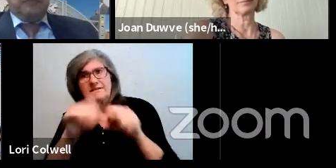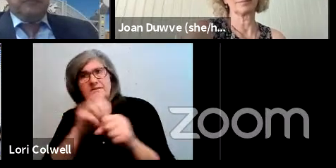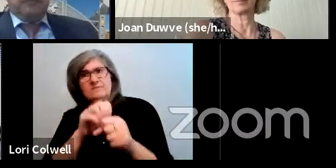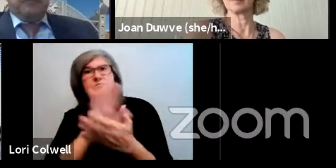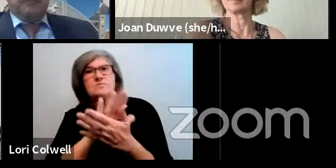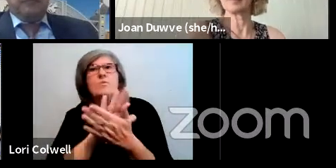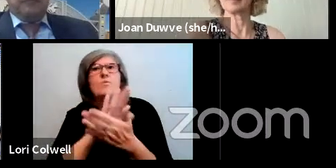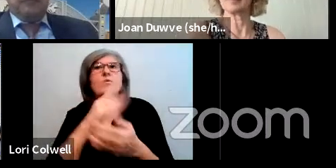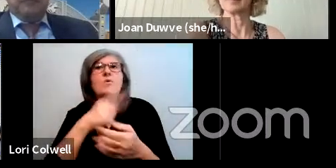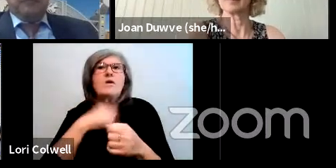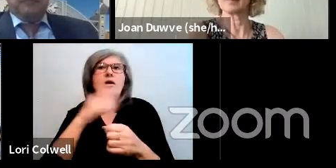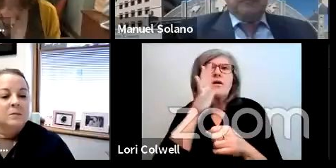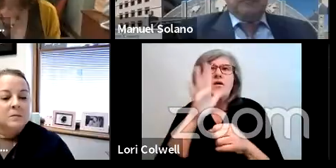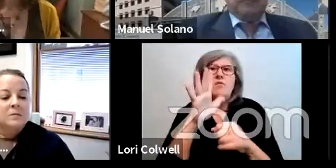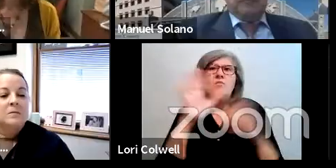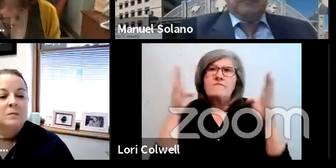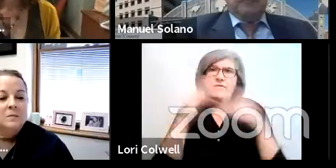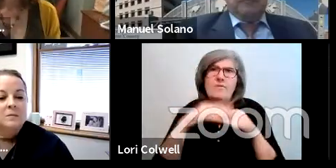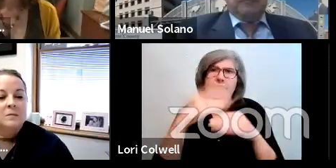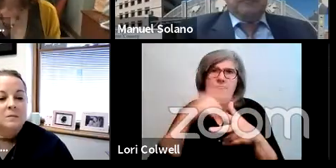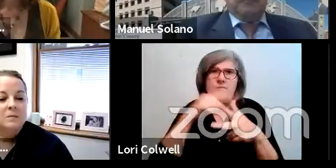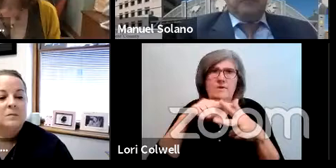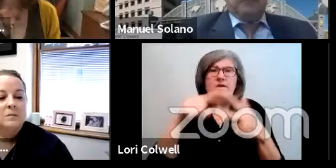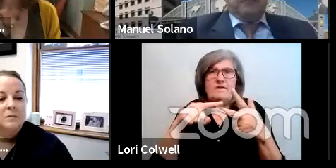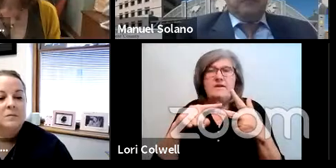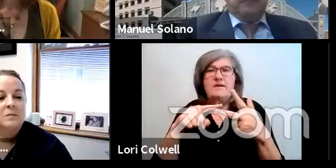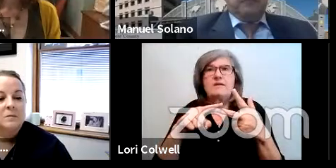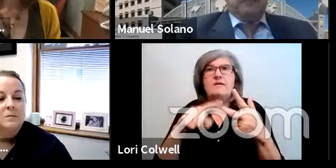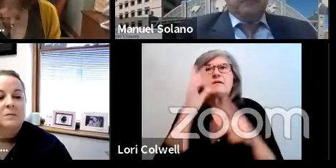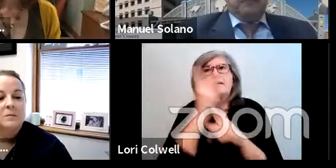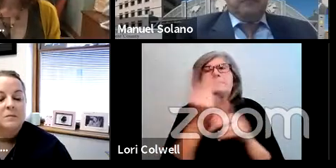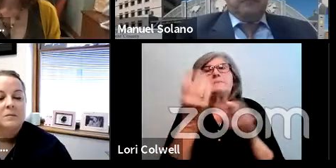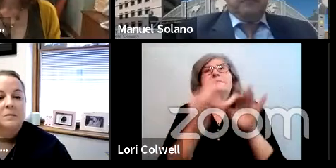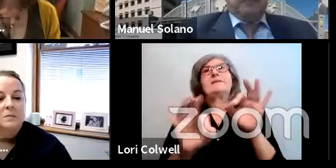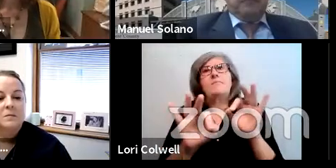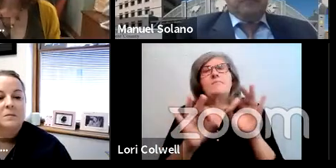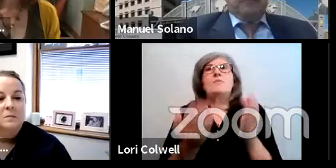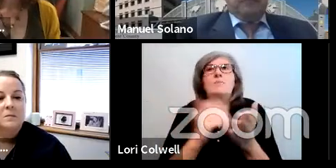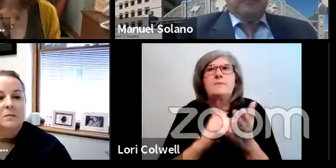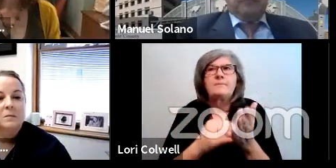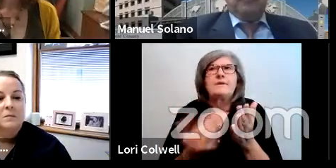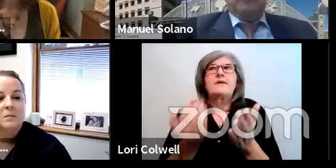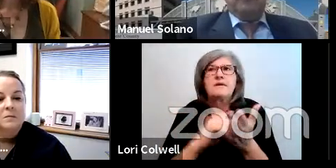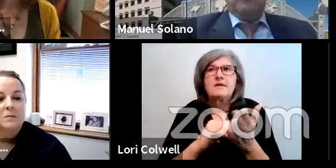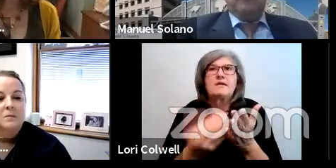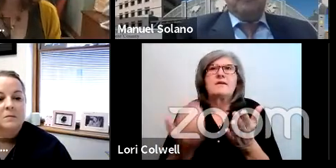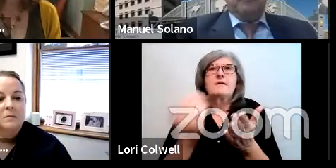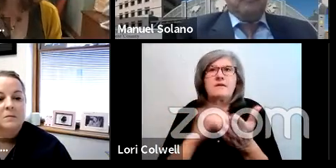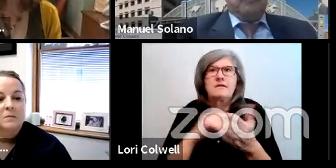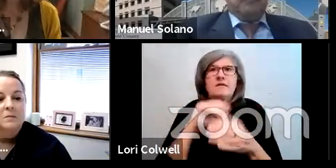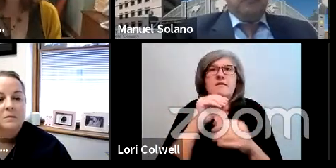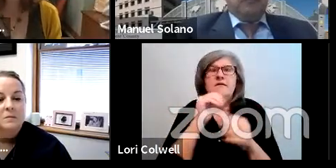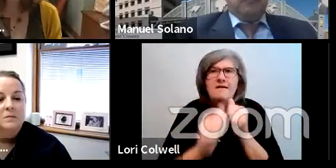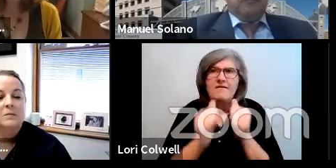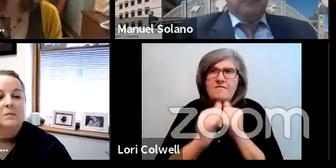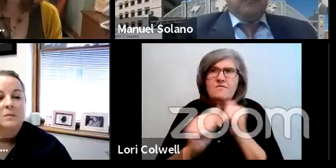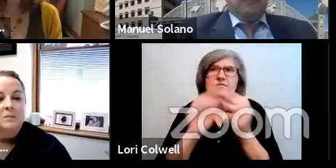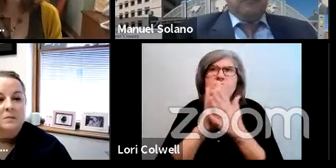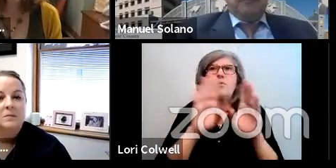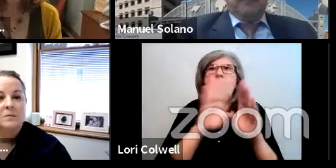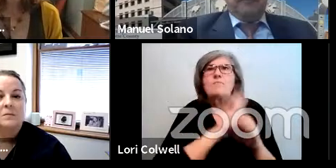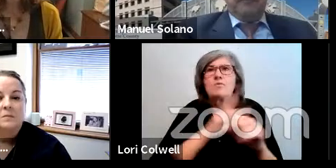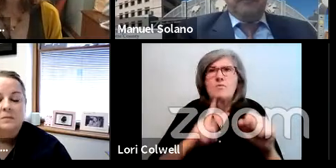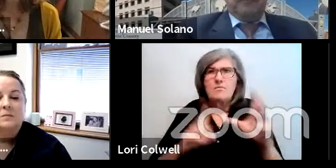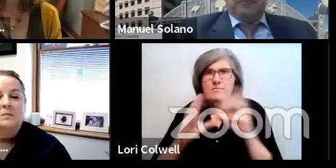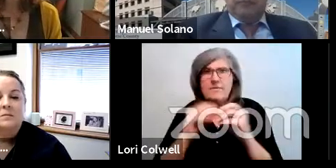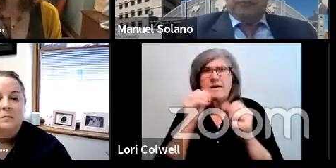frame it around those 3 areas. And then that keeps things simple. And then you repeat that message in every school board meeting in every community, and we